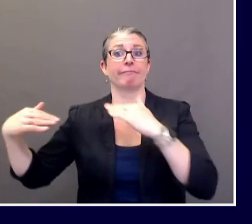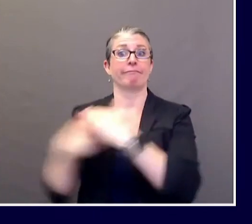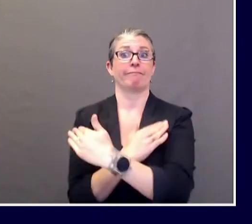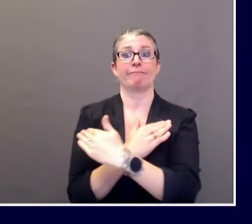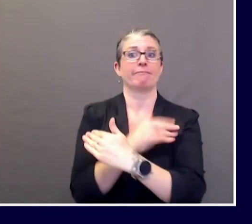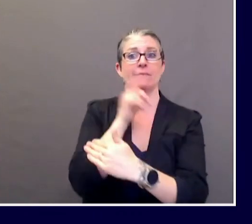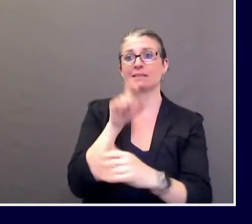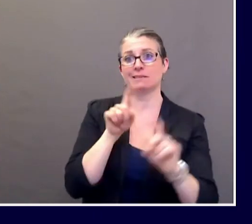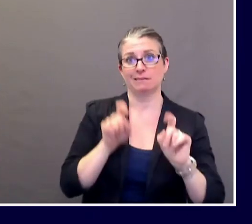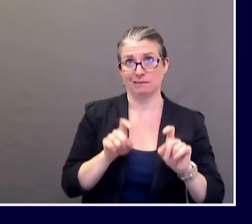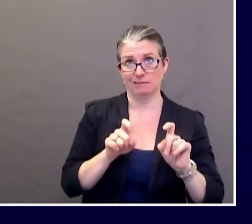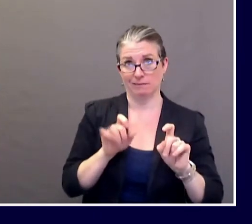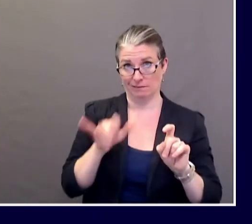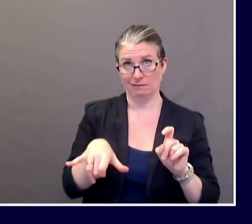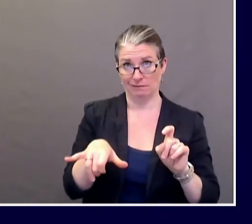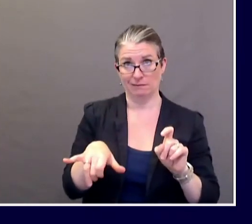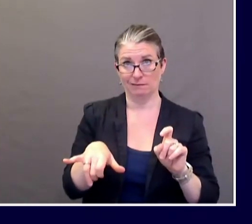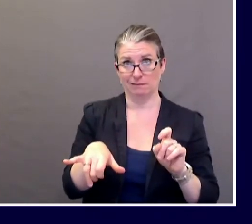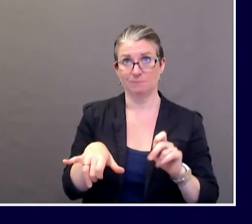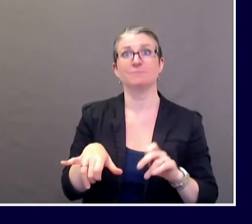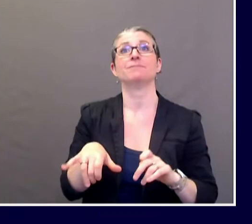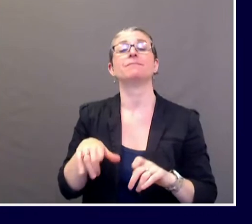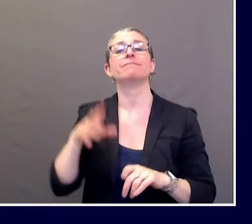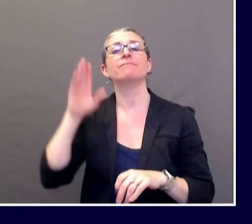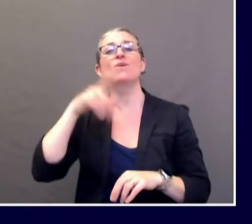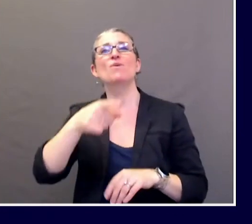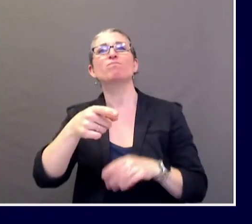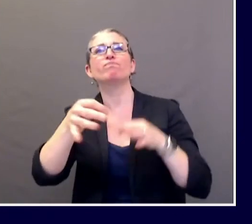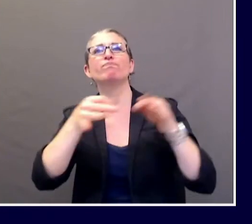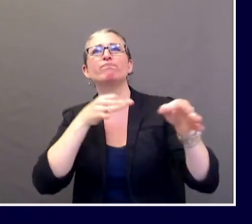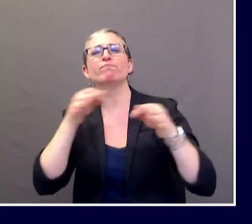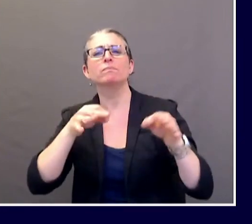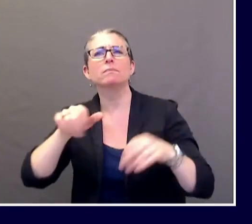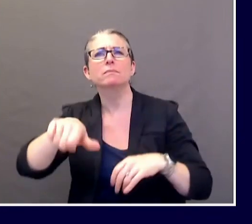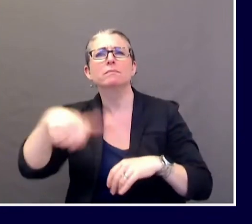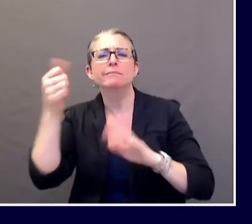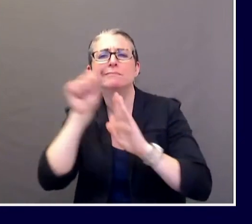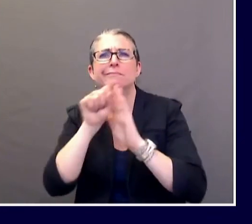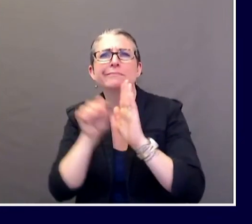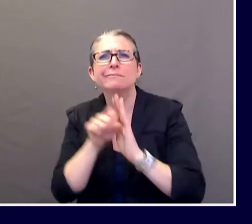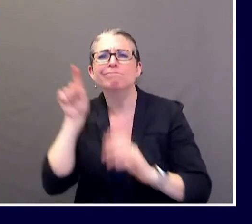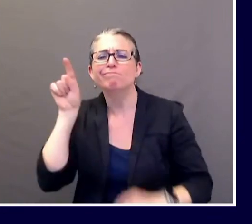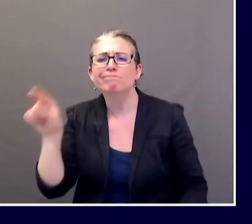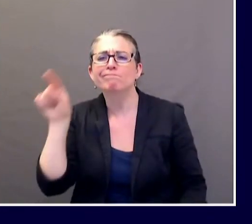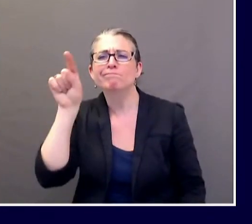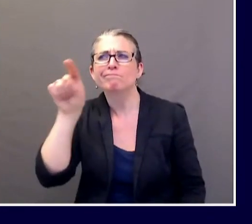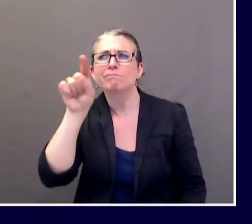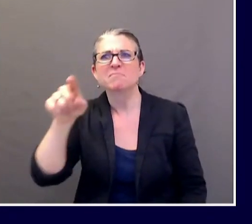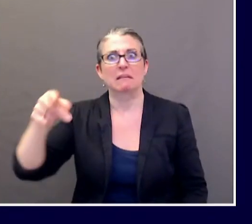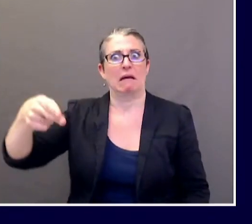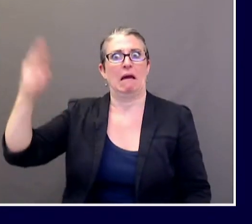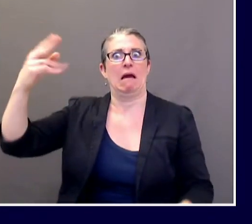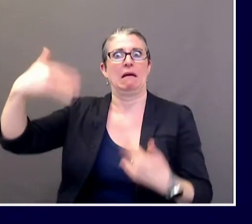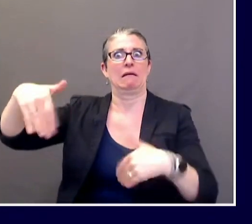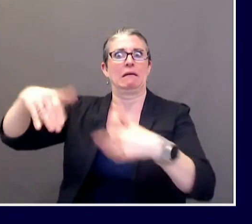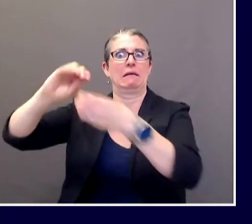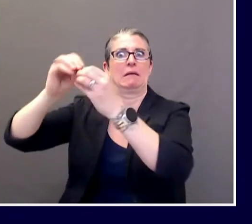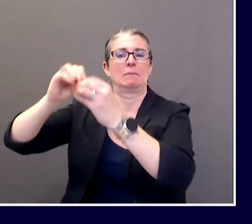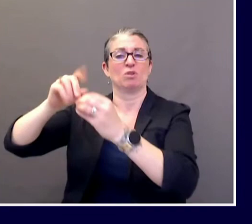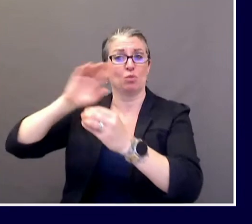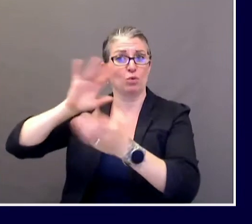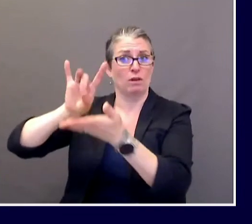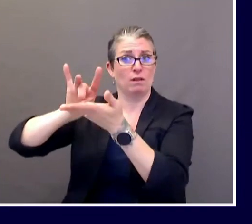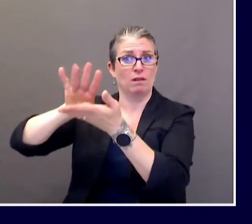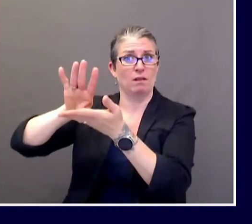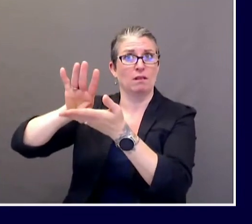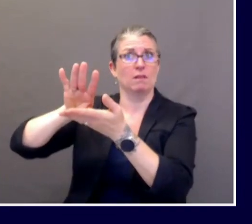be watching other states like PCR testing, like the percentage that variants will be, and can you explain like what those benchmarks might be? Sure thing.